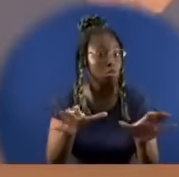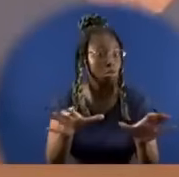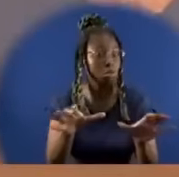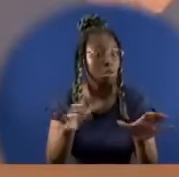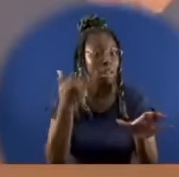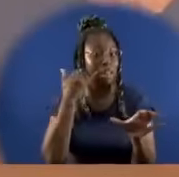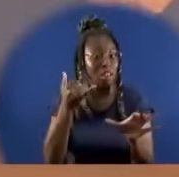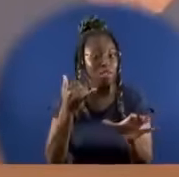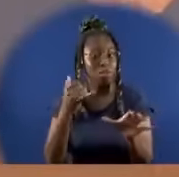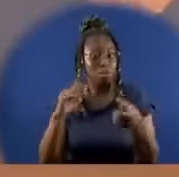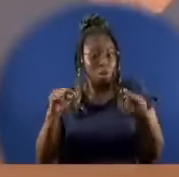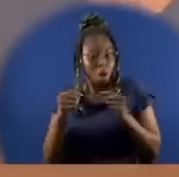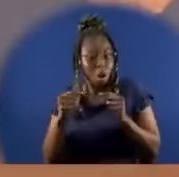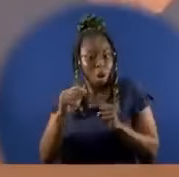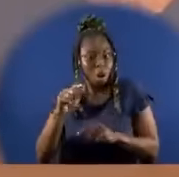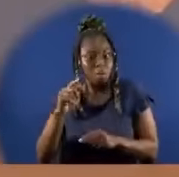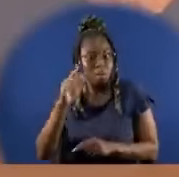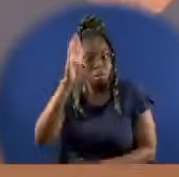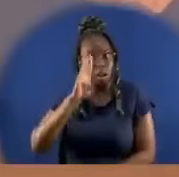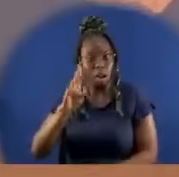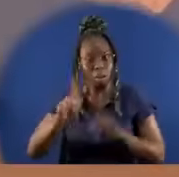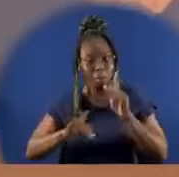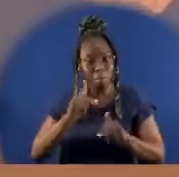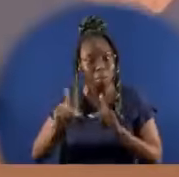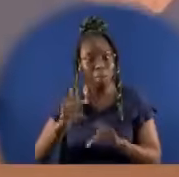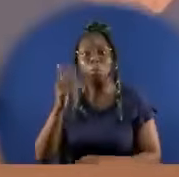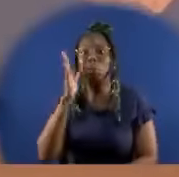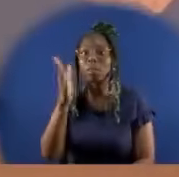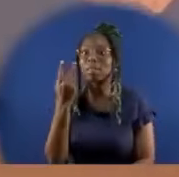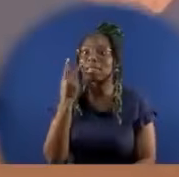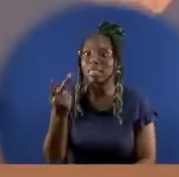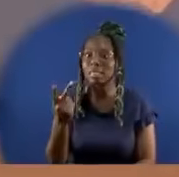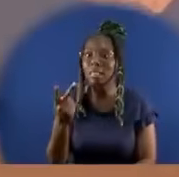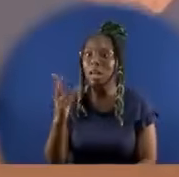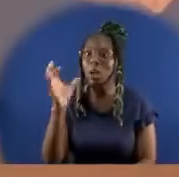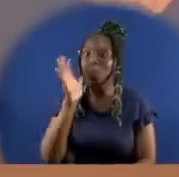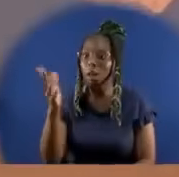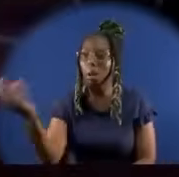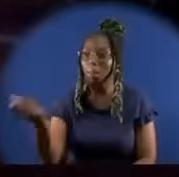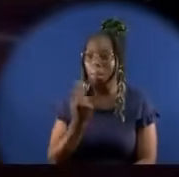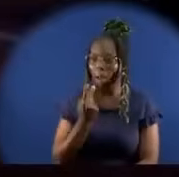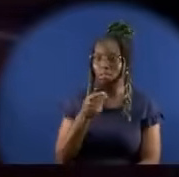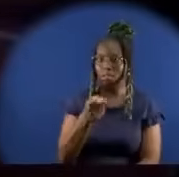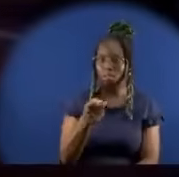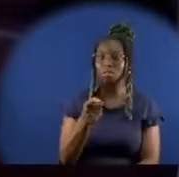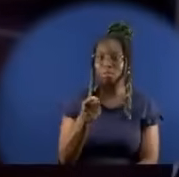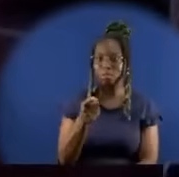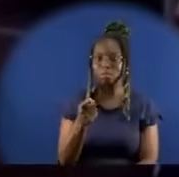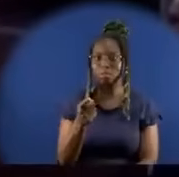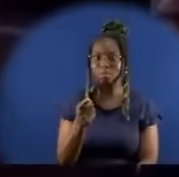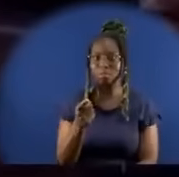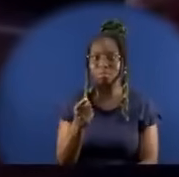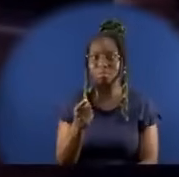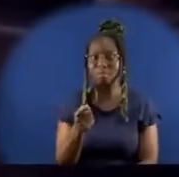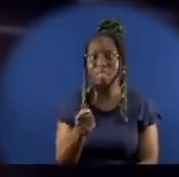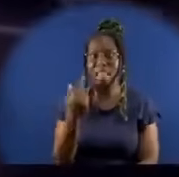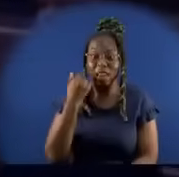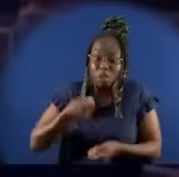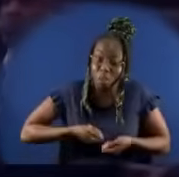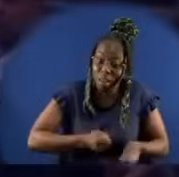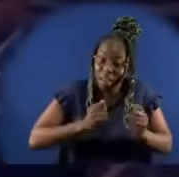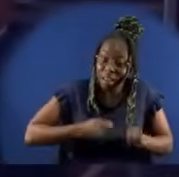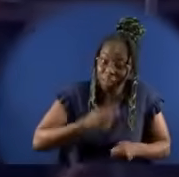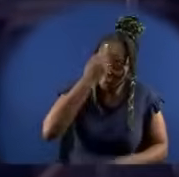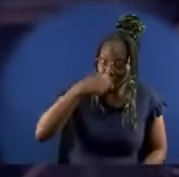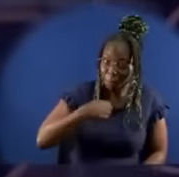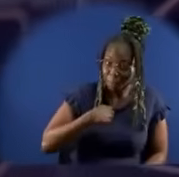people, because if you watch that thing play out, it just might come back to you. Old say, when you don't dig a ditch for me, because if you